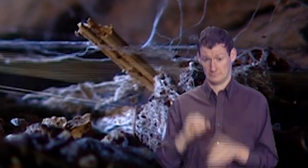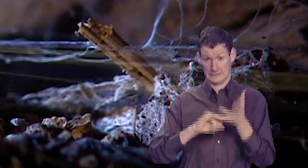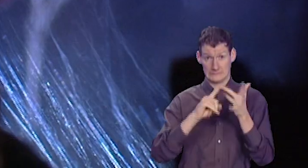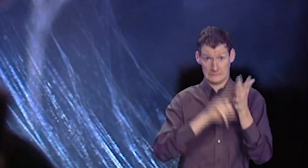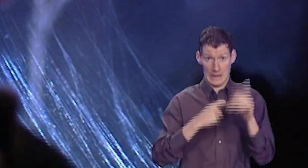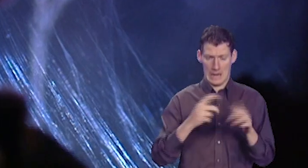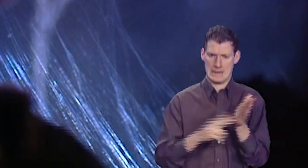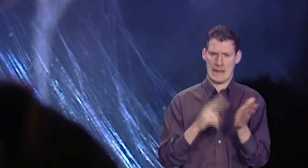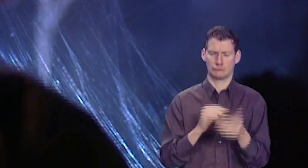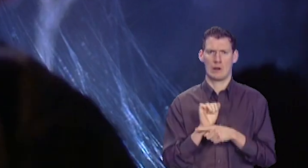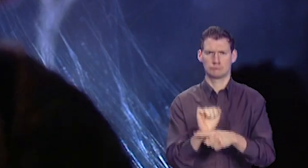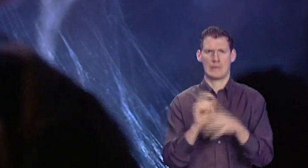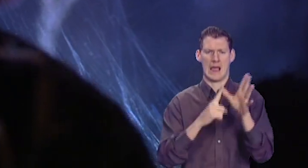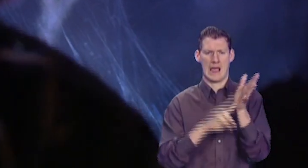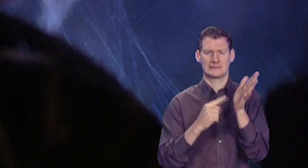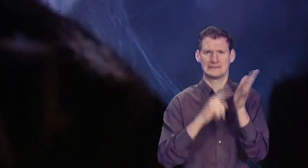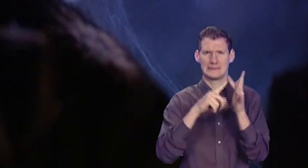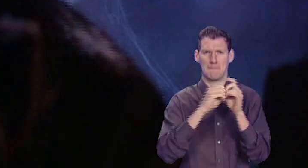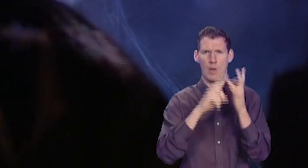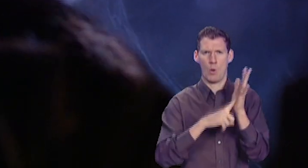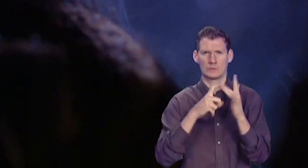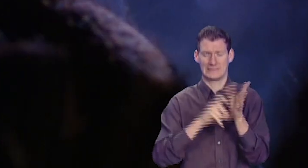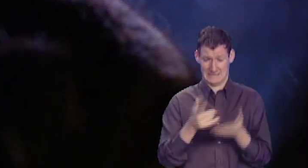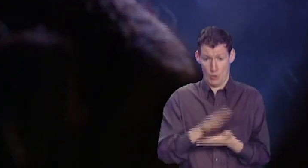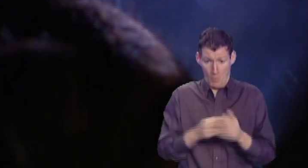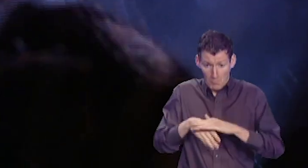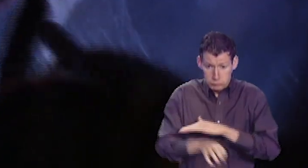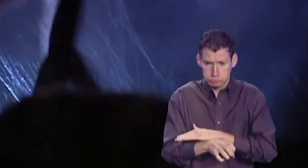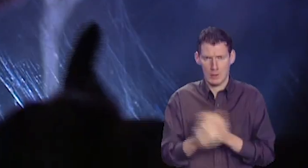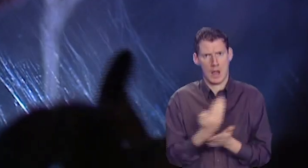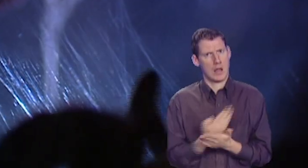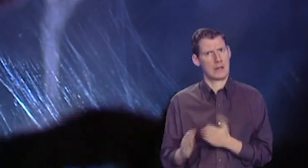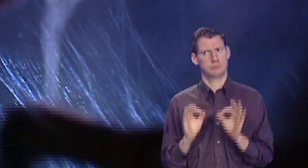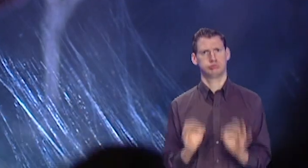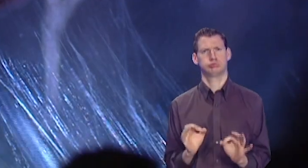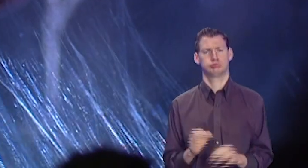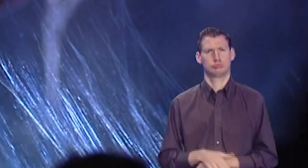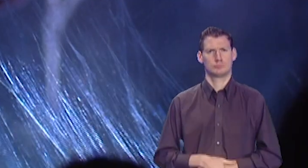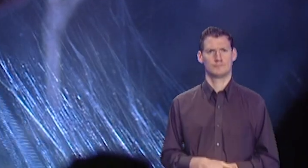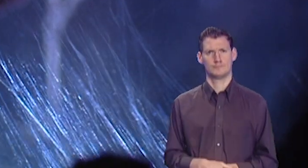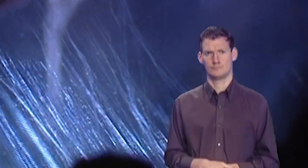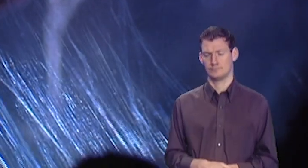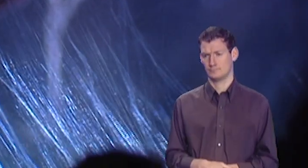Silk is a natural antibiotic and keeps their underground homes perfectly clean.